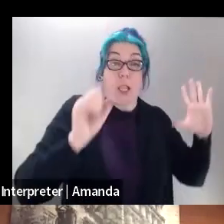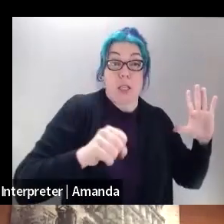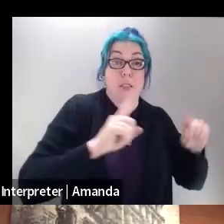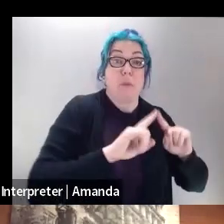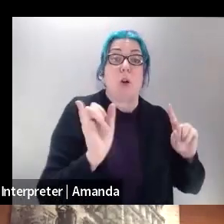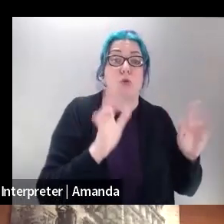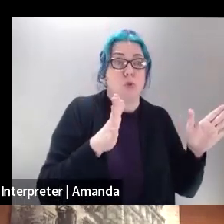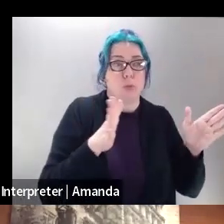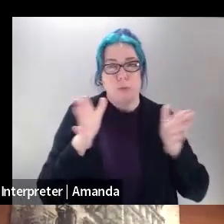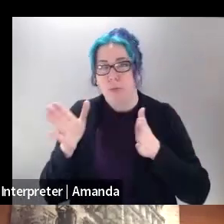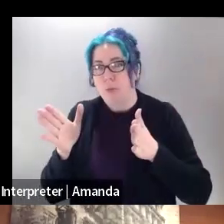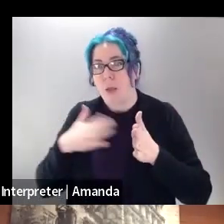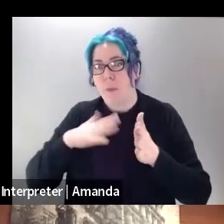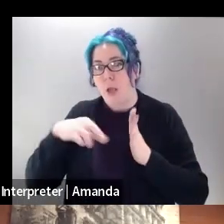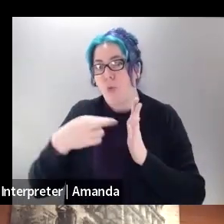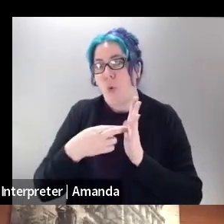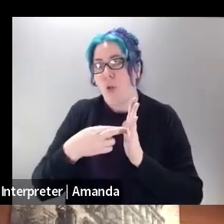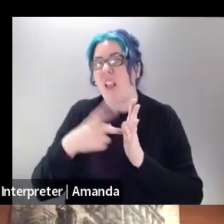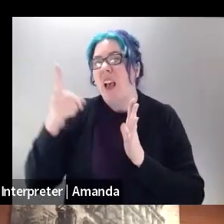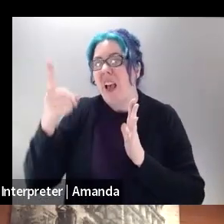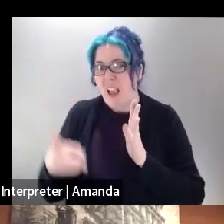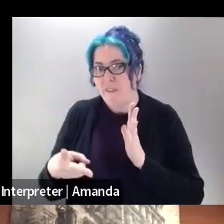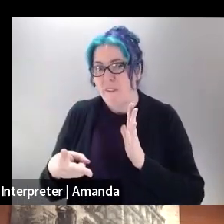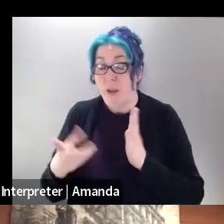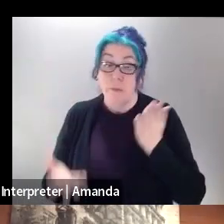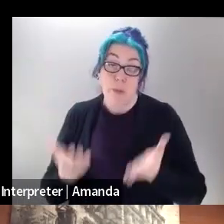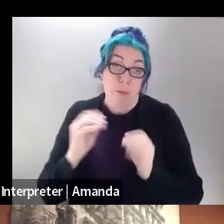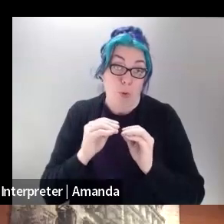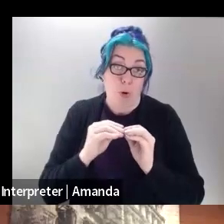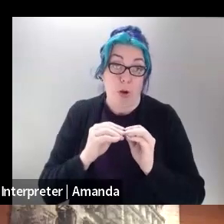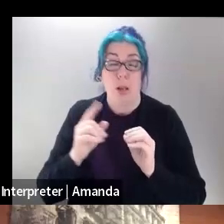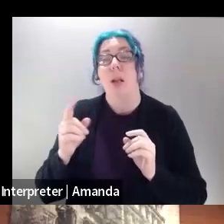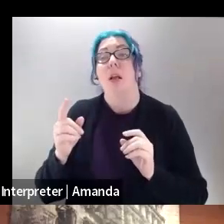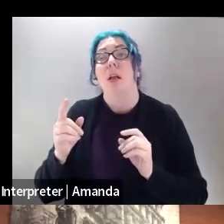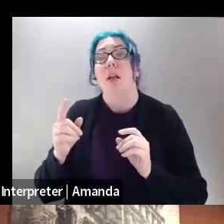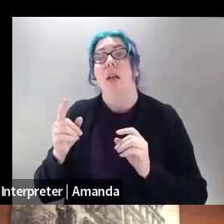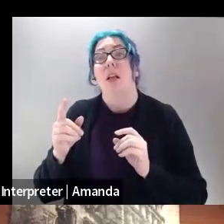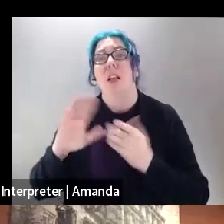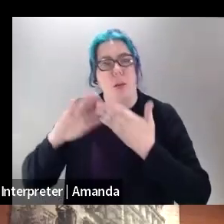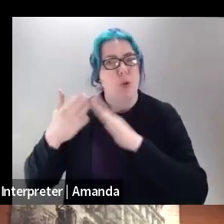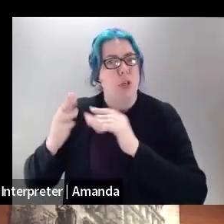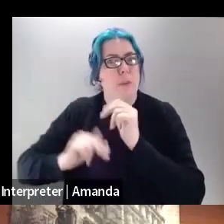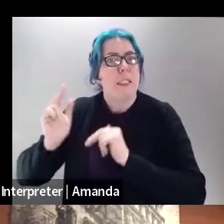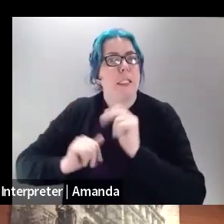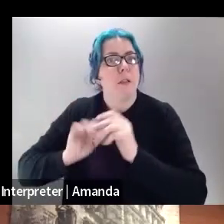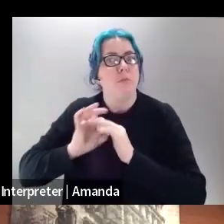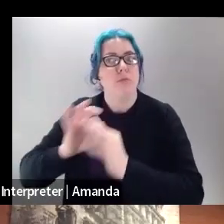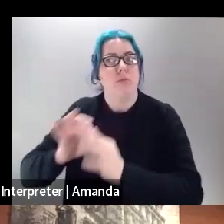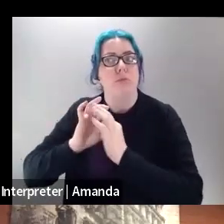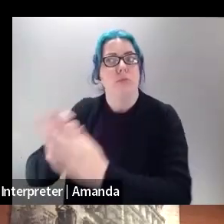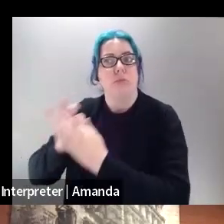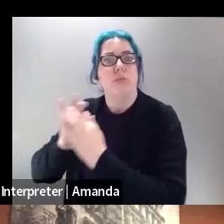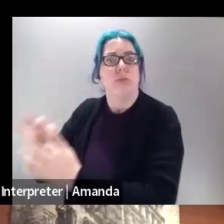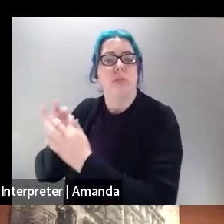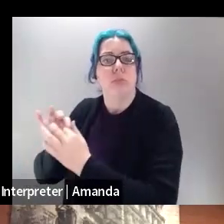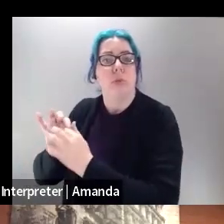of the role of the director as being at least 50%, if not more, community building. And that is also with the design